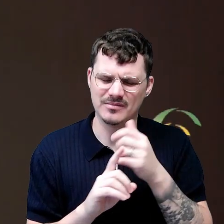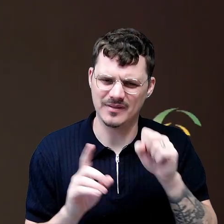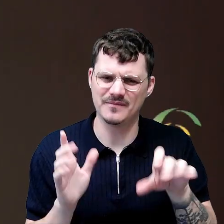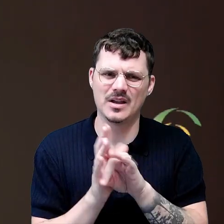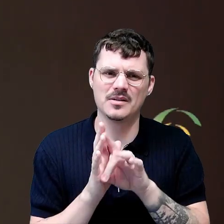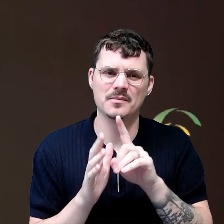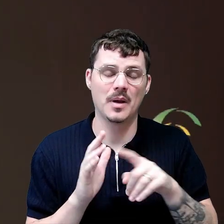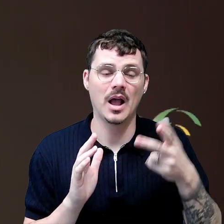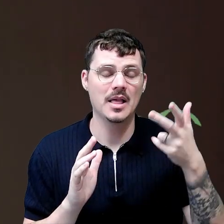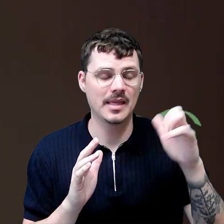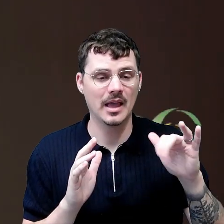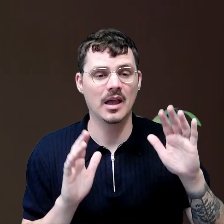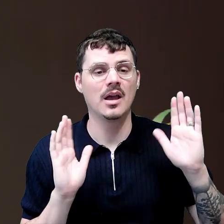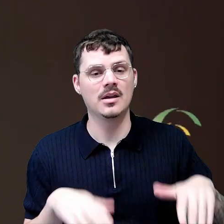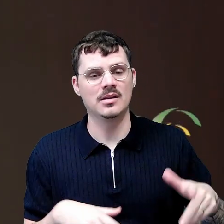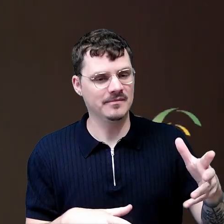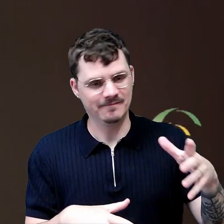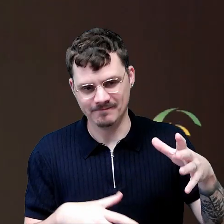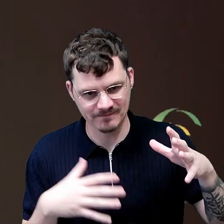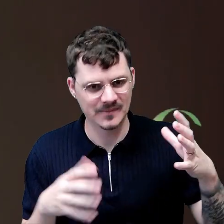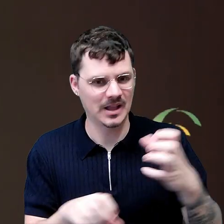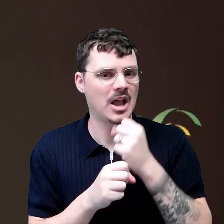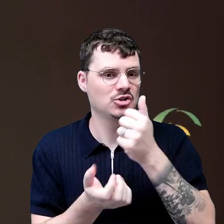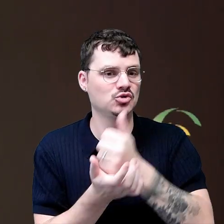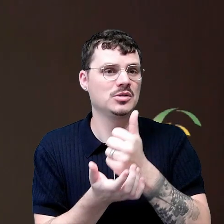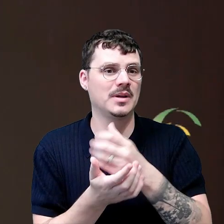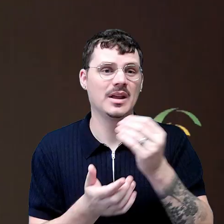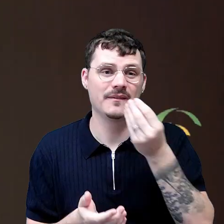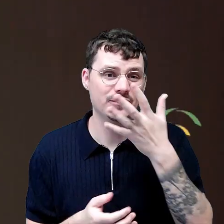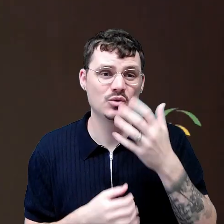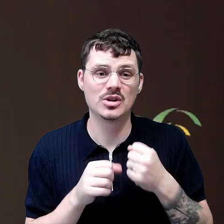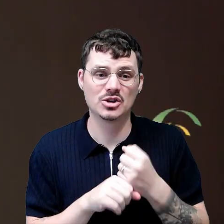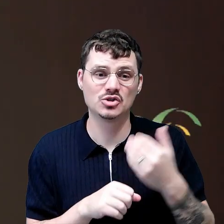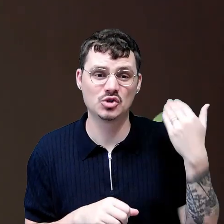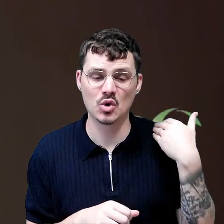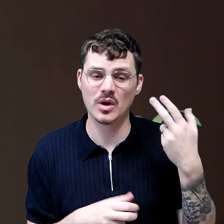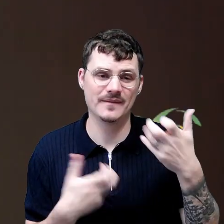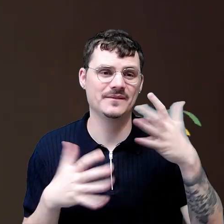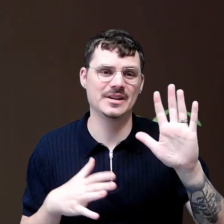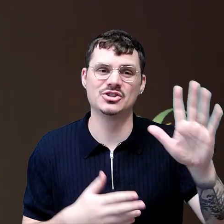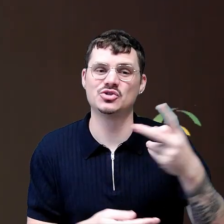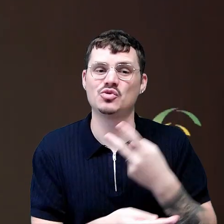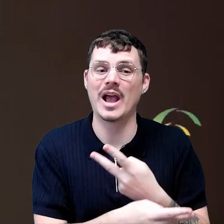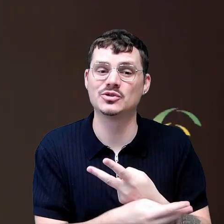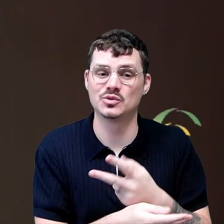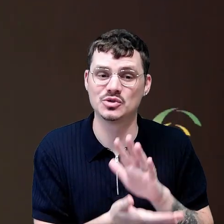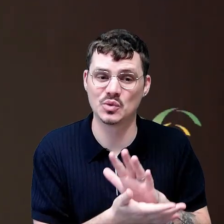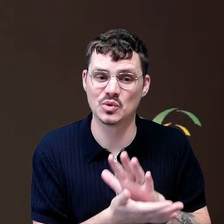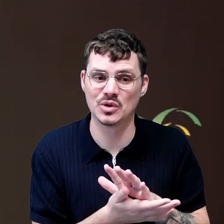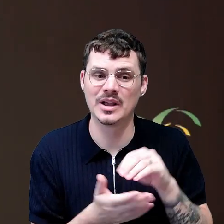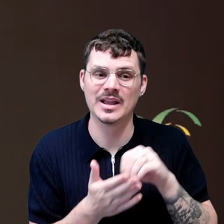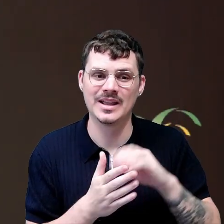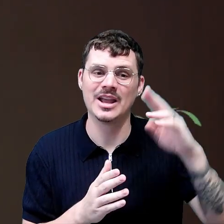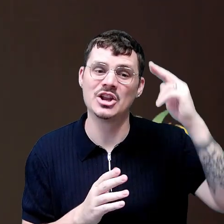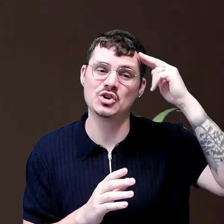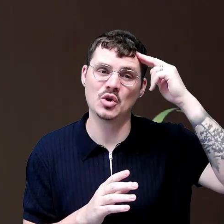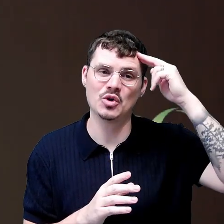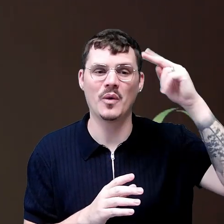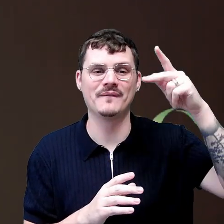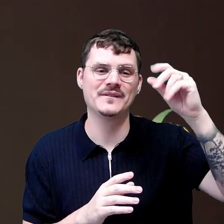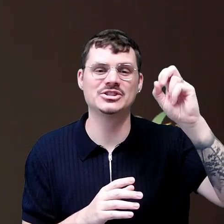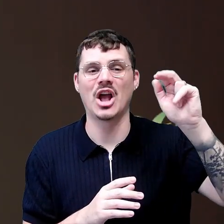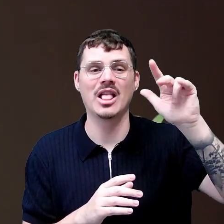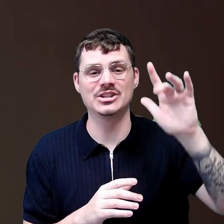they clearly got over it. He got treated, and in fact, a few years ago, he finished graduate school in neurophysiology,